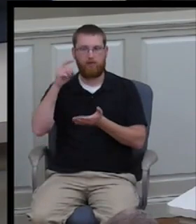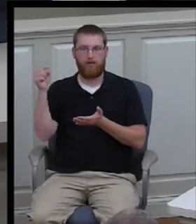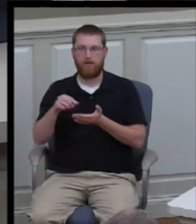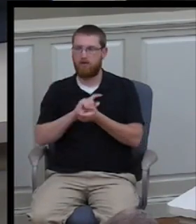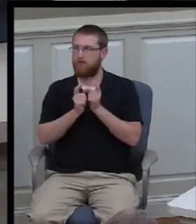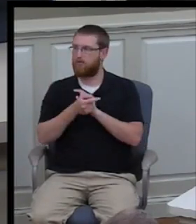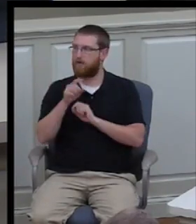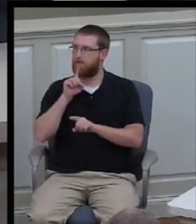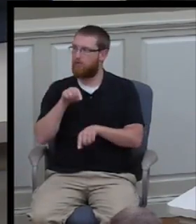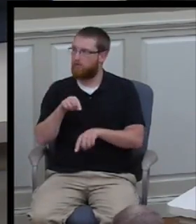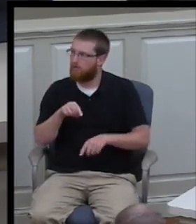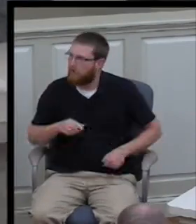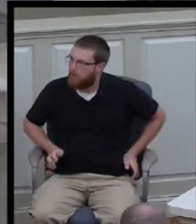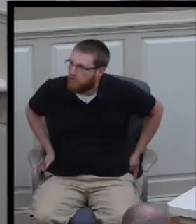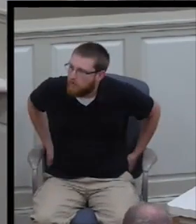Oh.